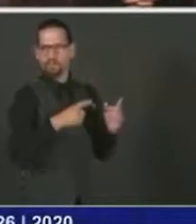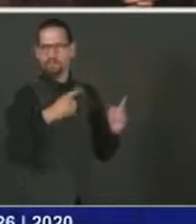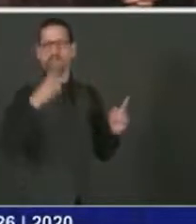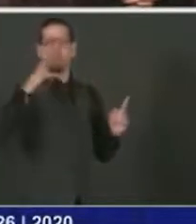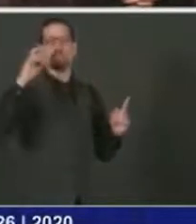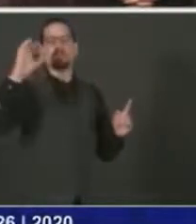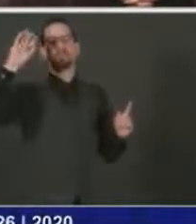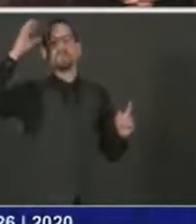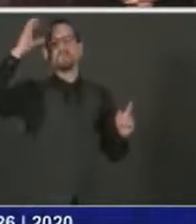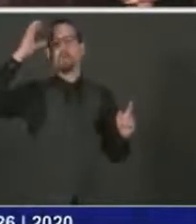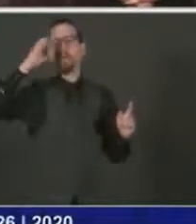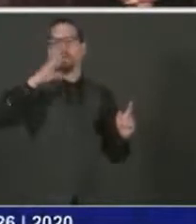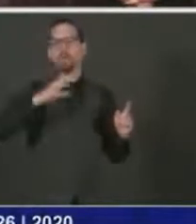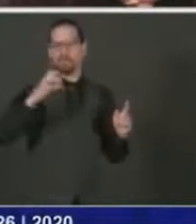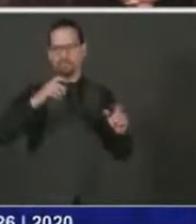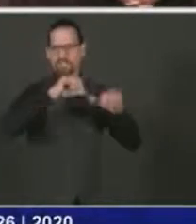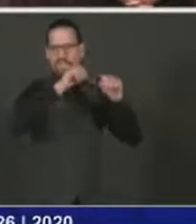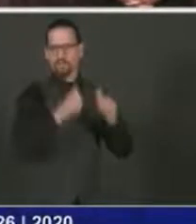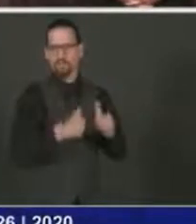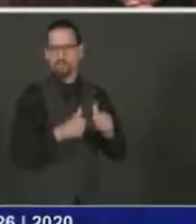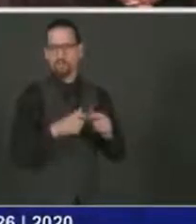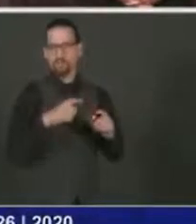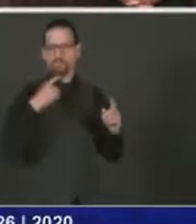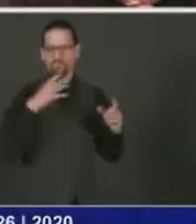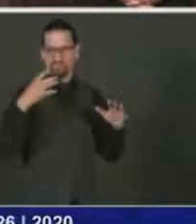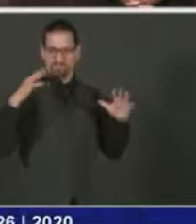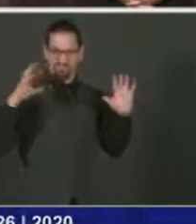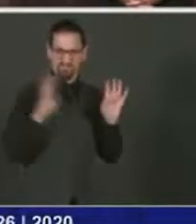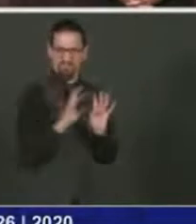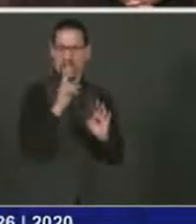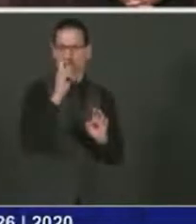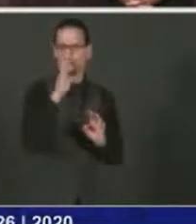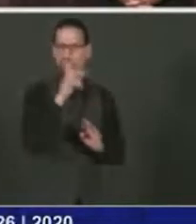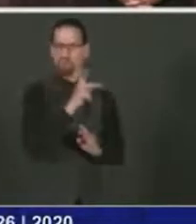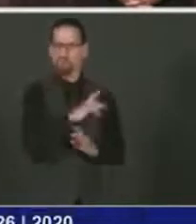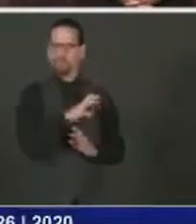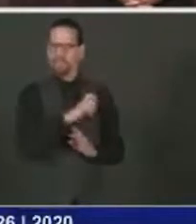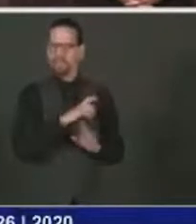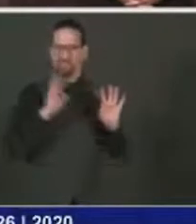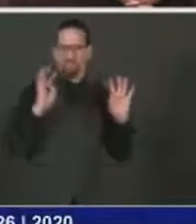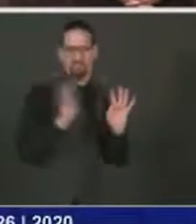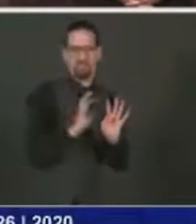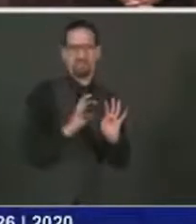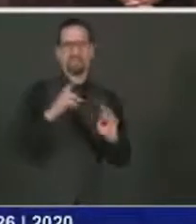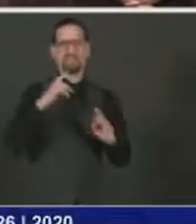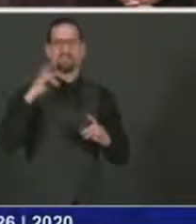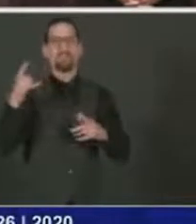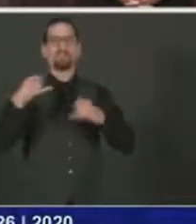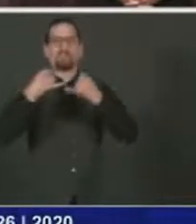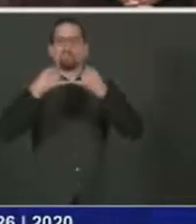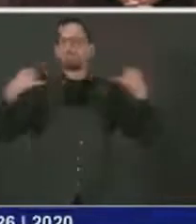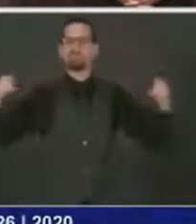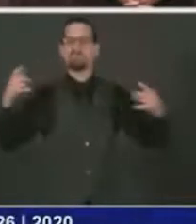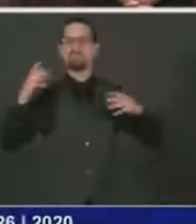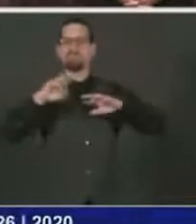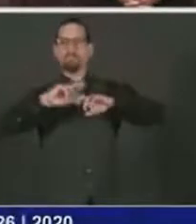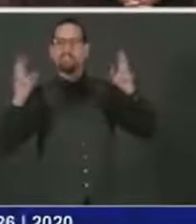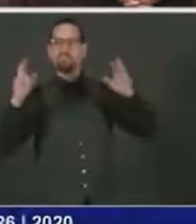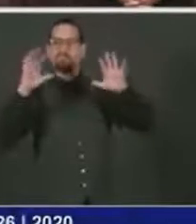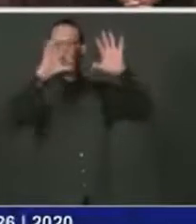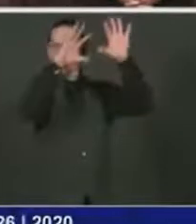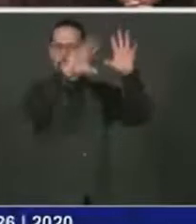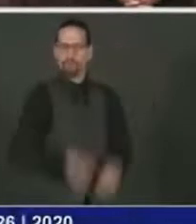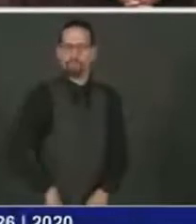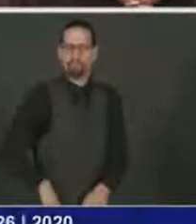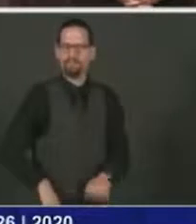were 100 Providence Police, State Police there because people showed up that had ropes and hammers and they were going to tear it down.